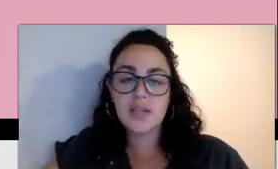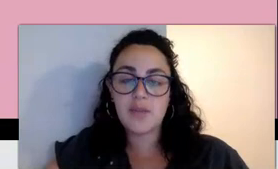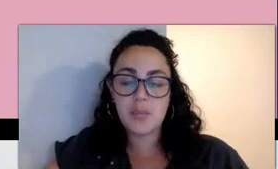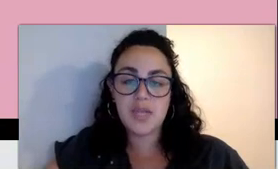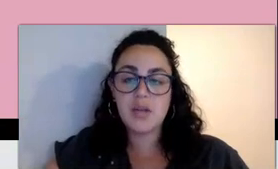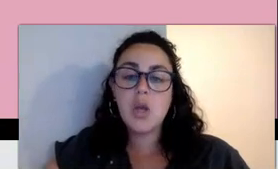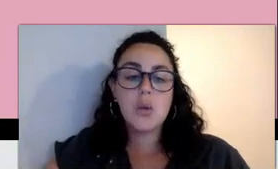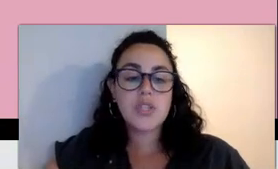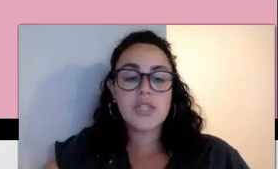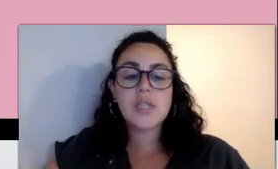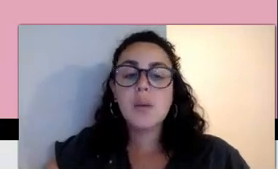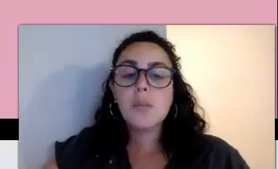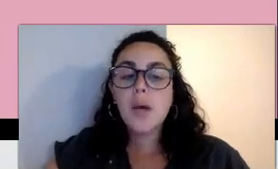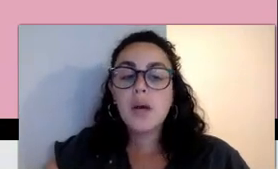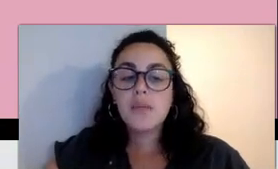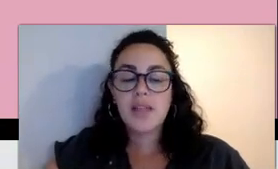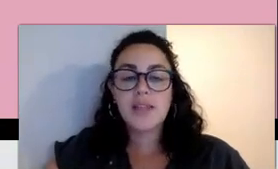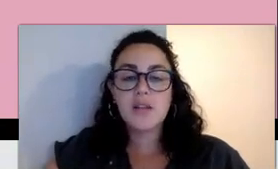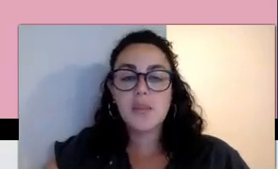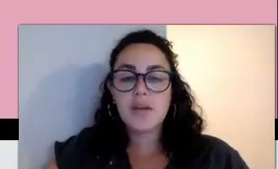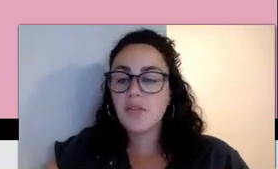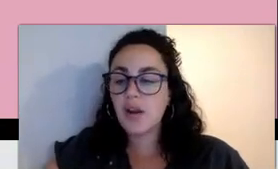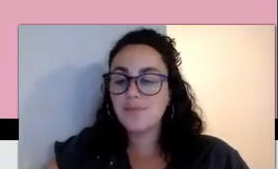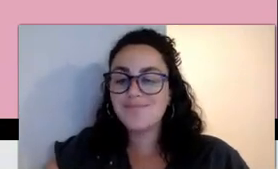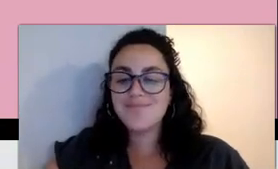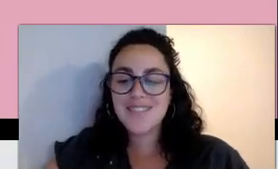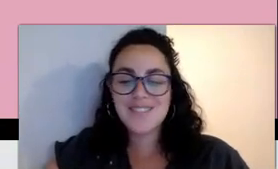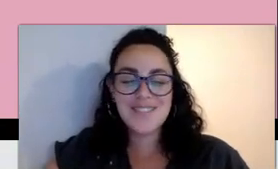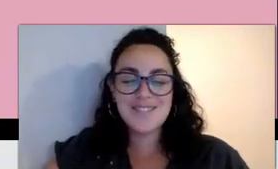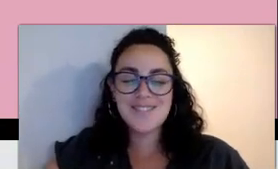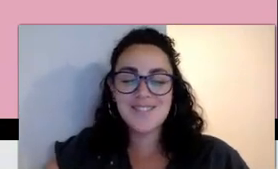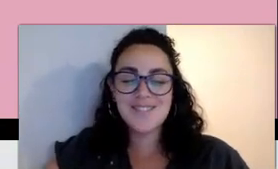sound it can represent, which is P, that little puff of air. See you soon.